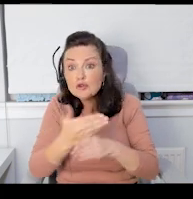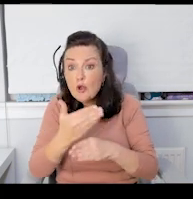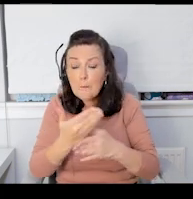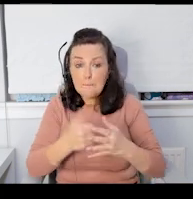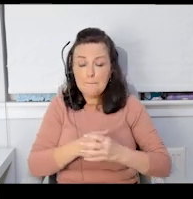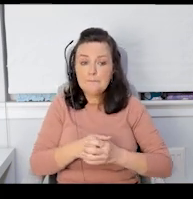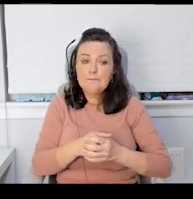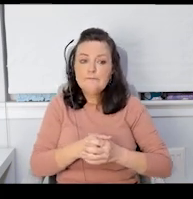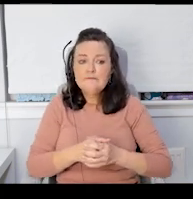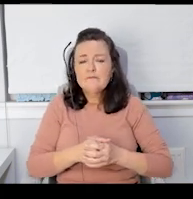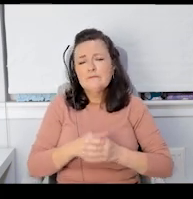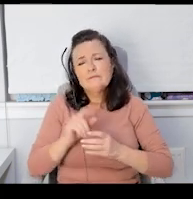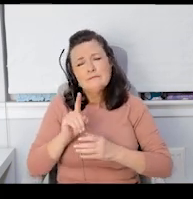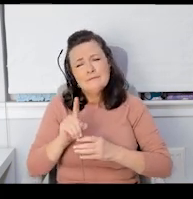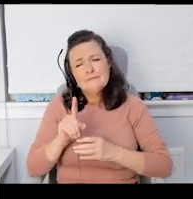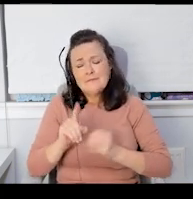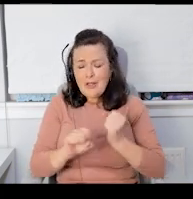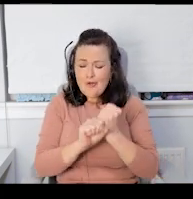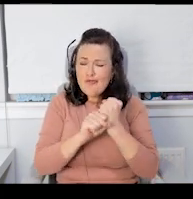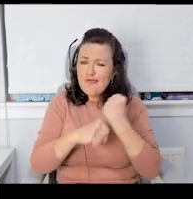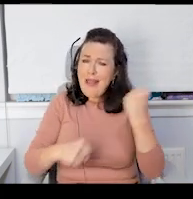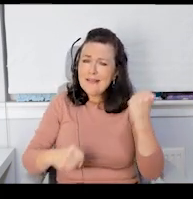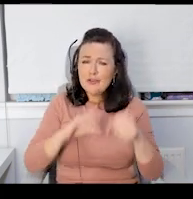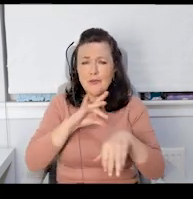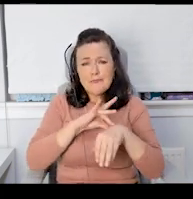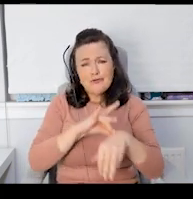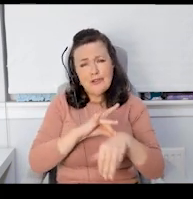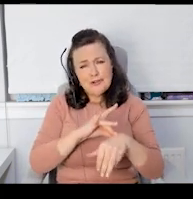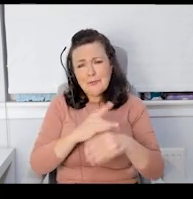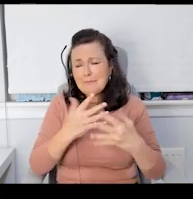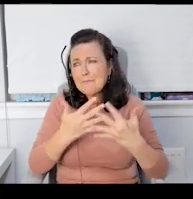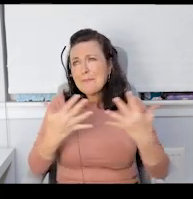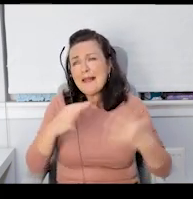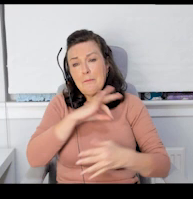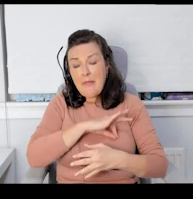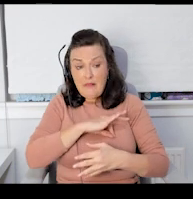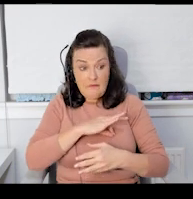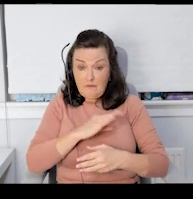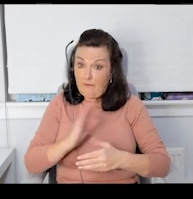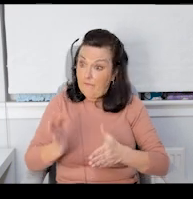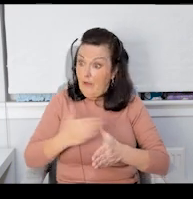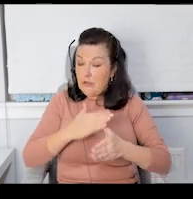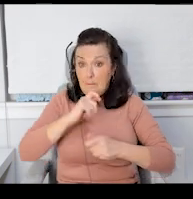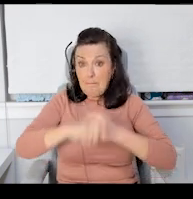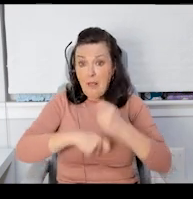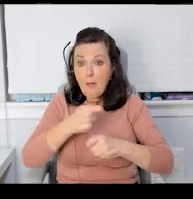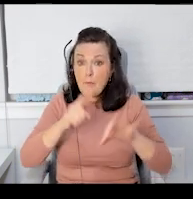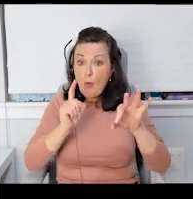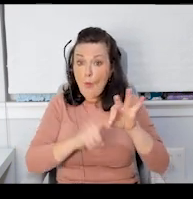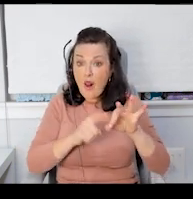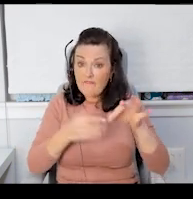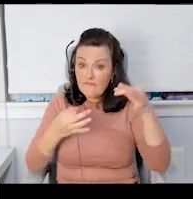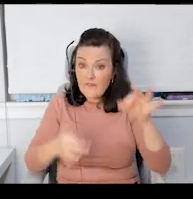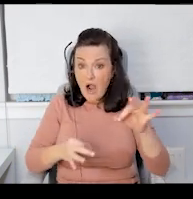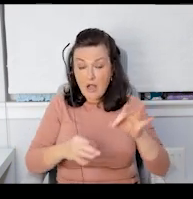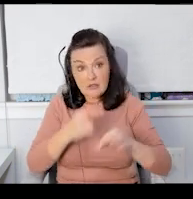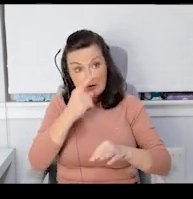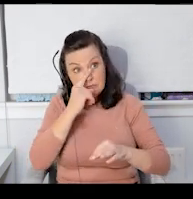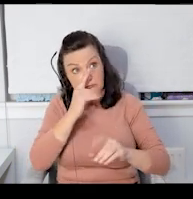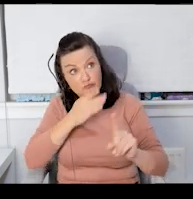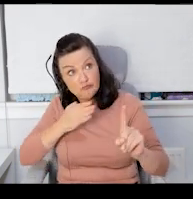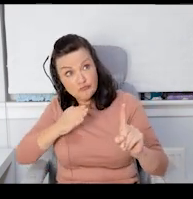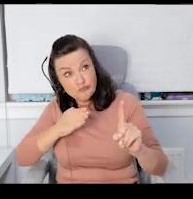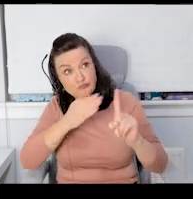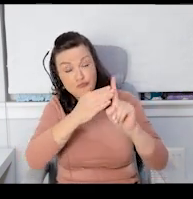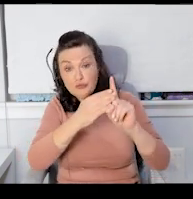And in terms of a graduate apprenticeship, there's many benefits for individuals. It's about getting qualified, working towards a diploma and